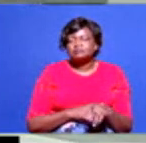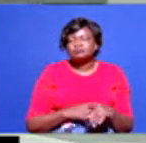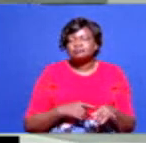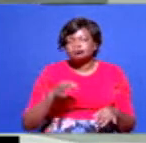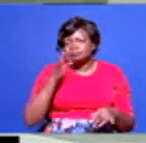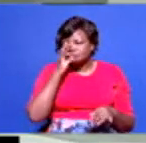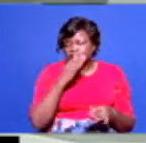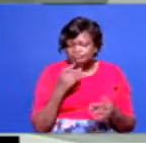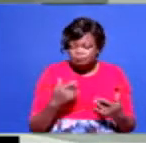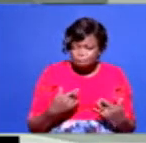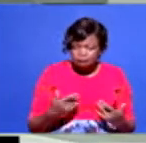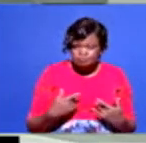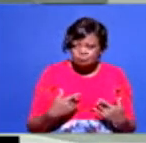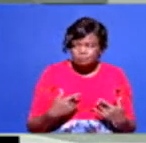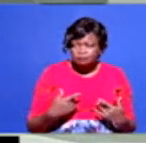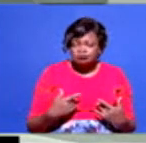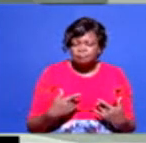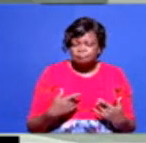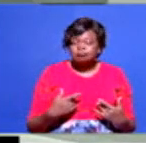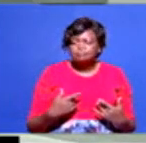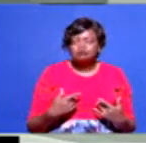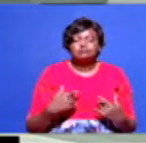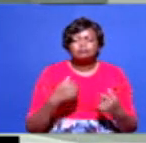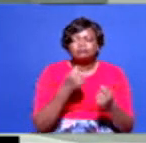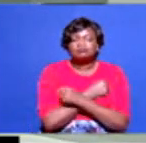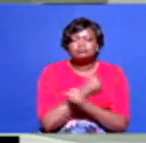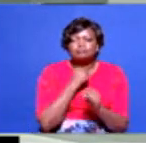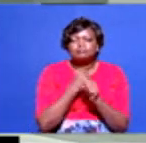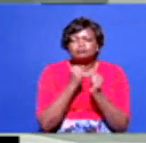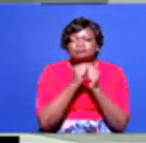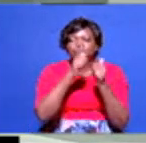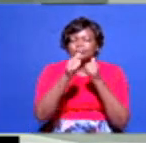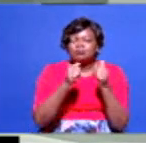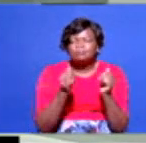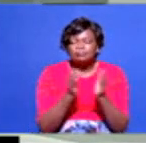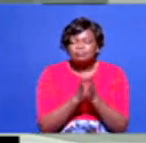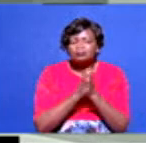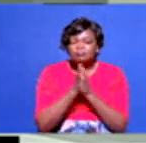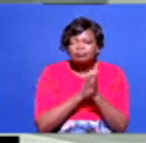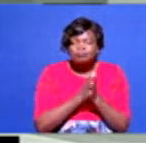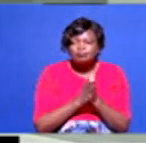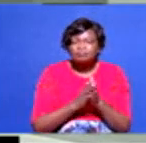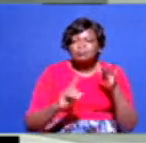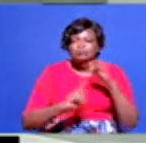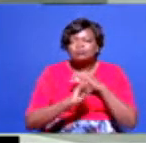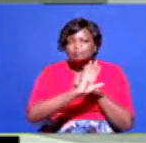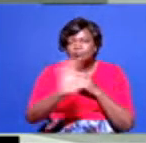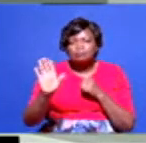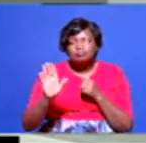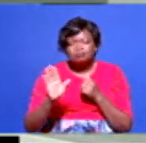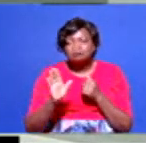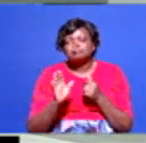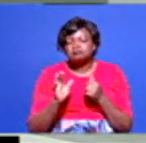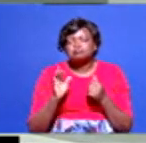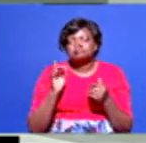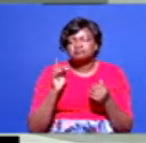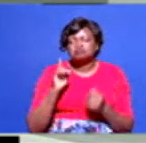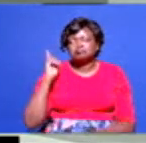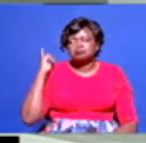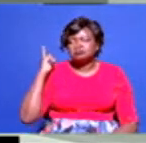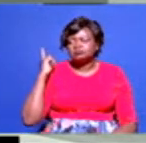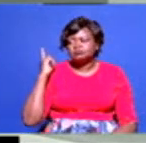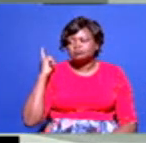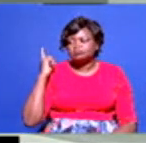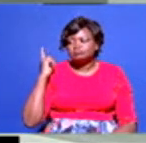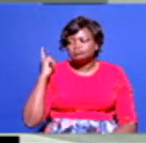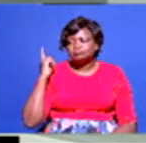impeccable team spirit and was a motivator for his ministers. Here are some of the reactions from the leaders.